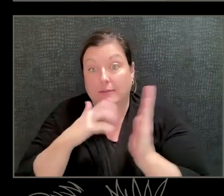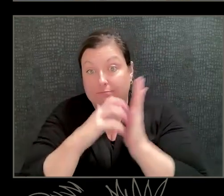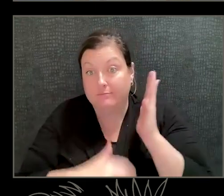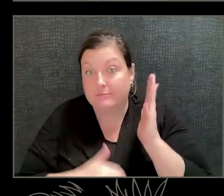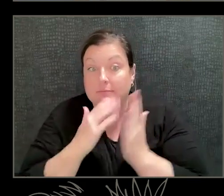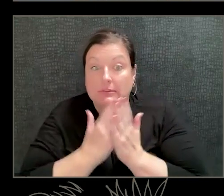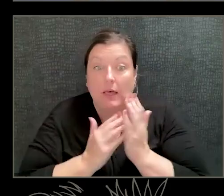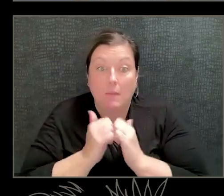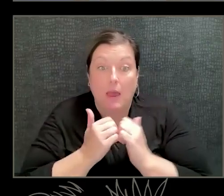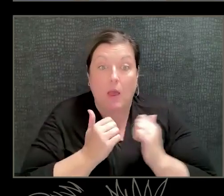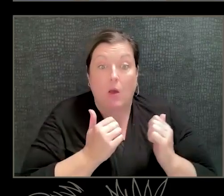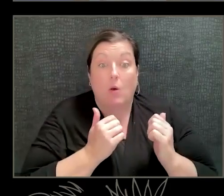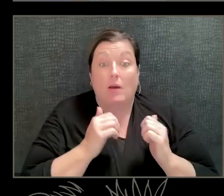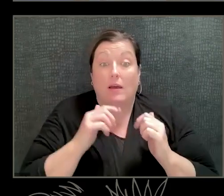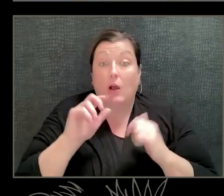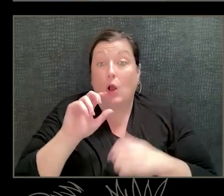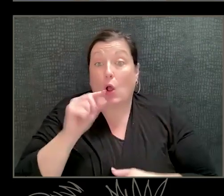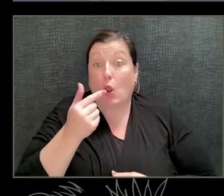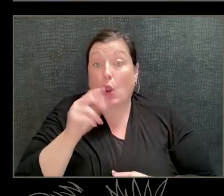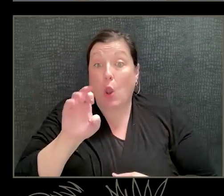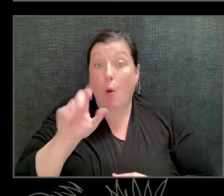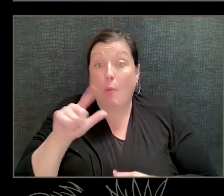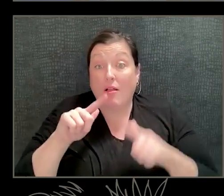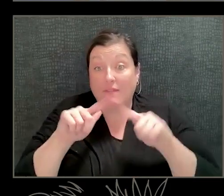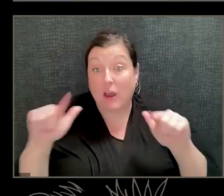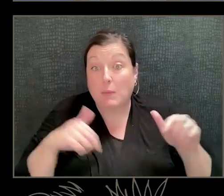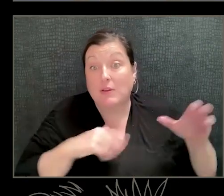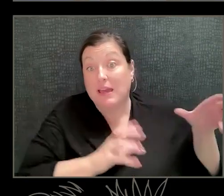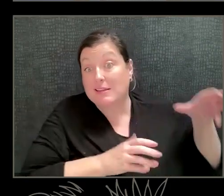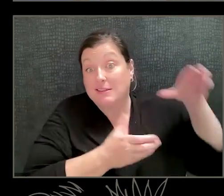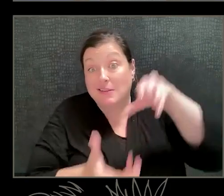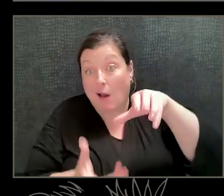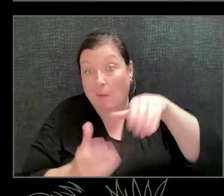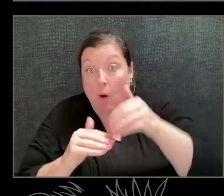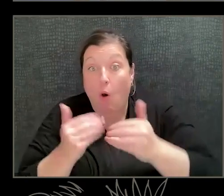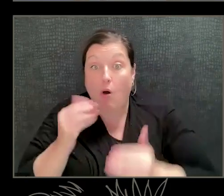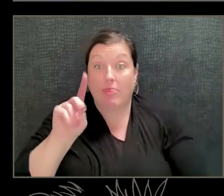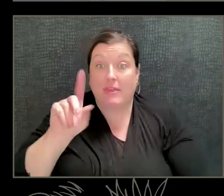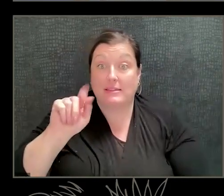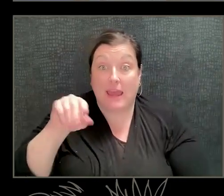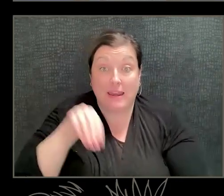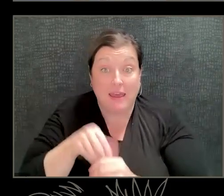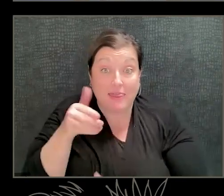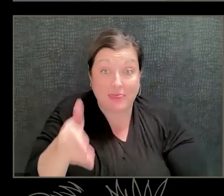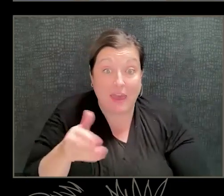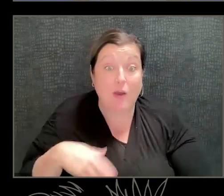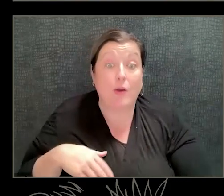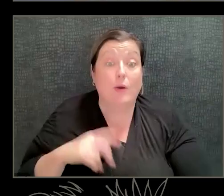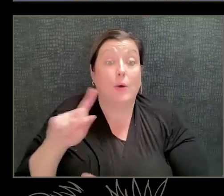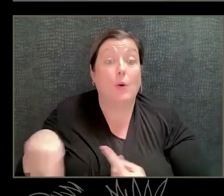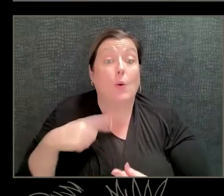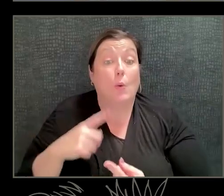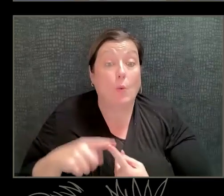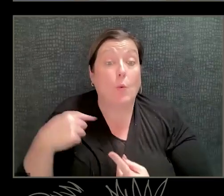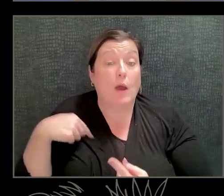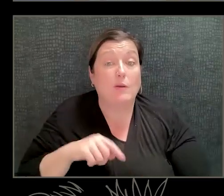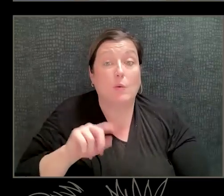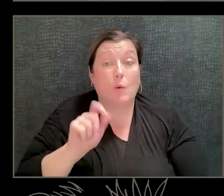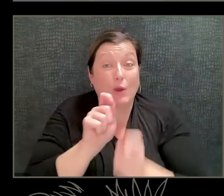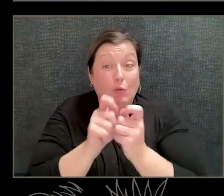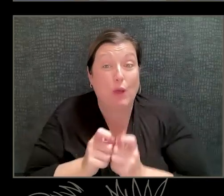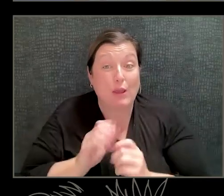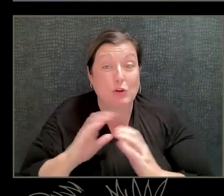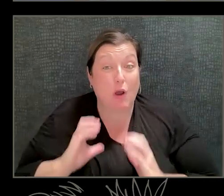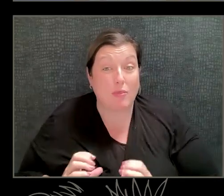just dump all that data into some global variables so that when we render on the client, our components can